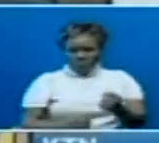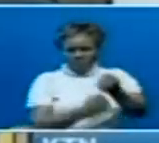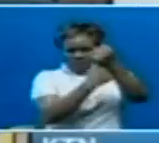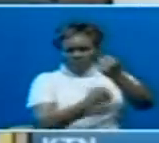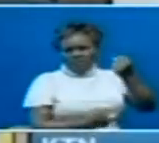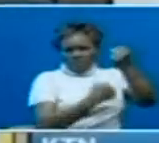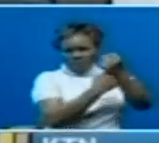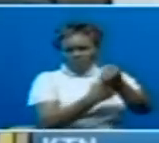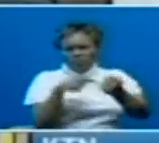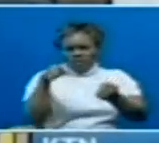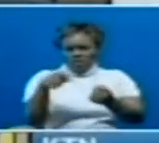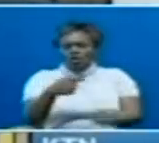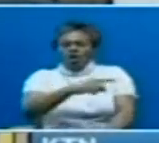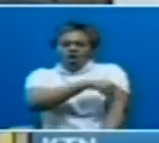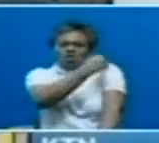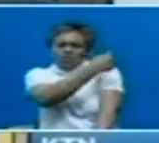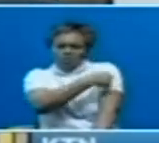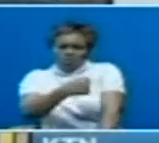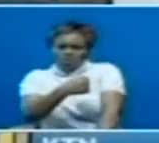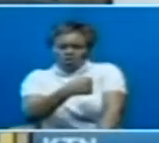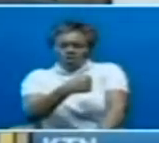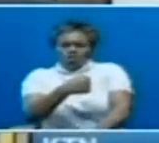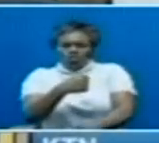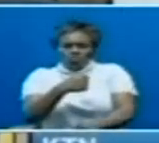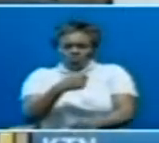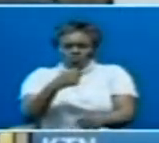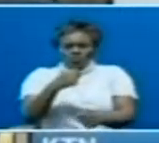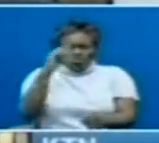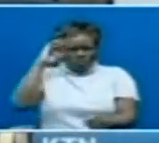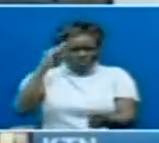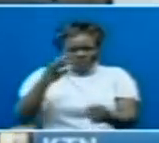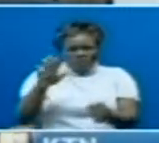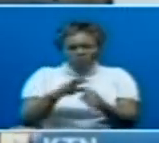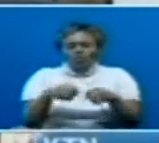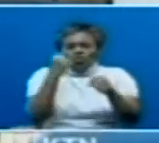assist this hospital to fulfill its vision